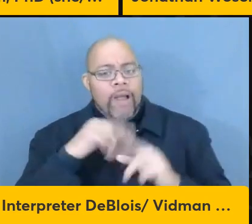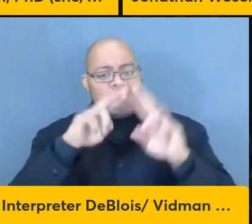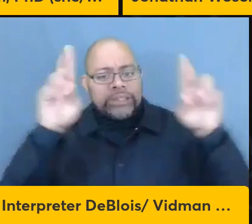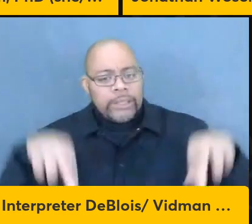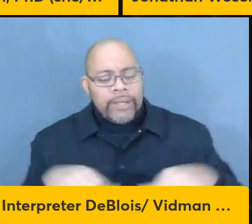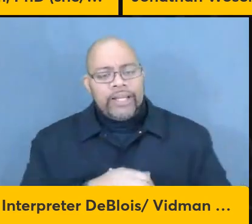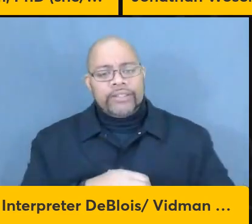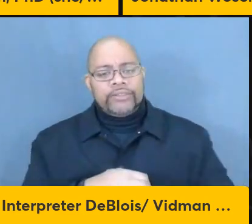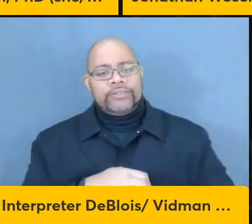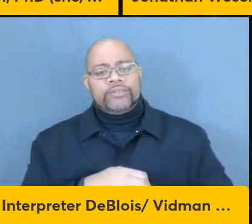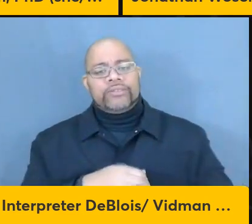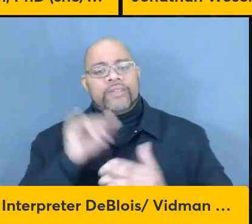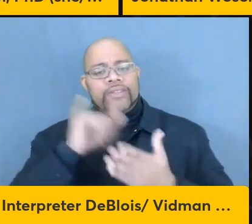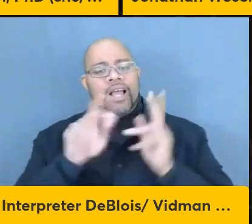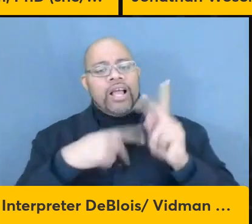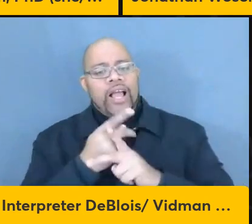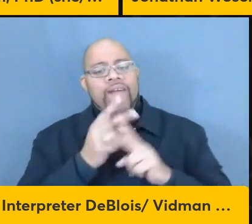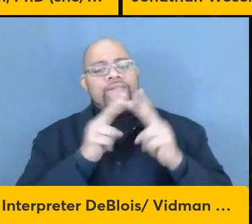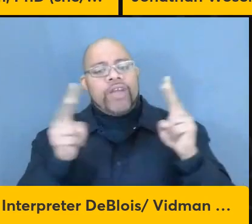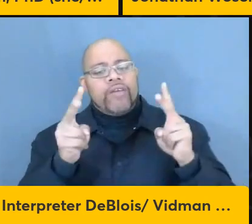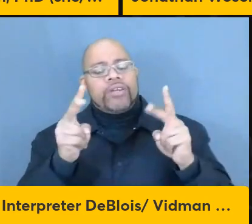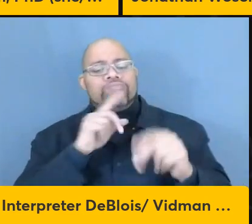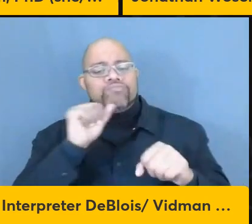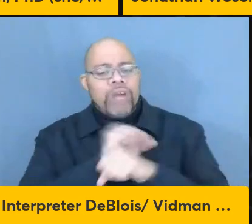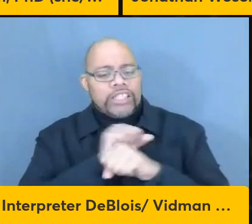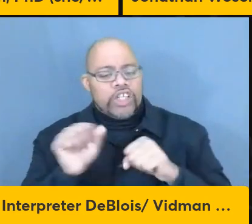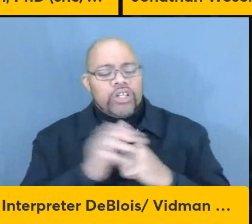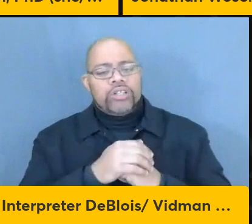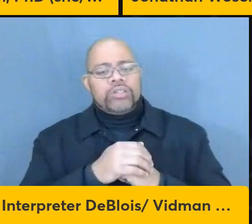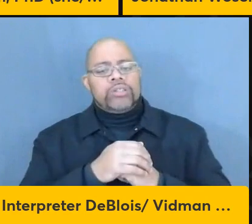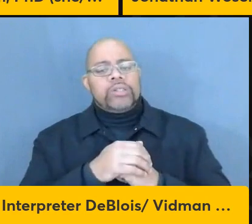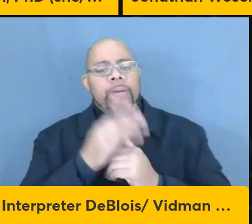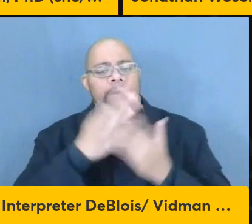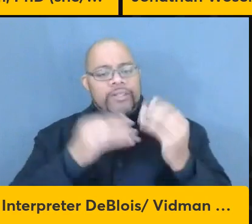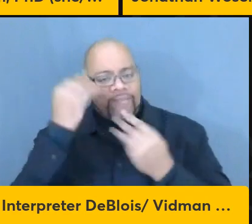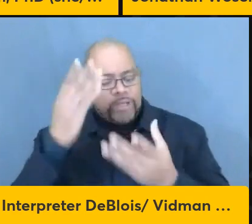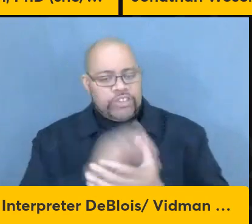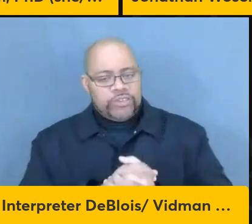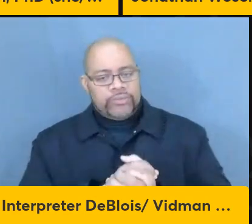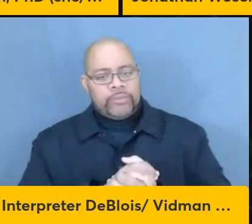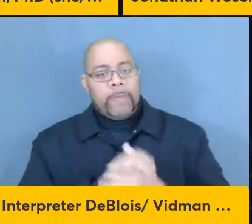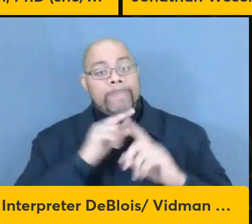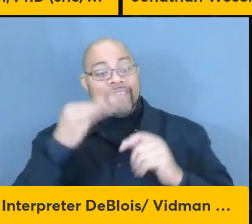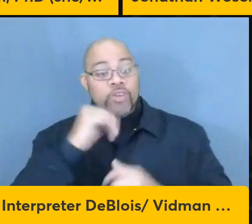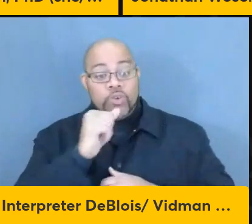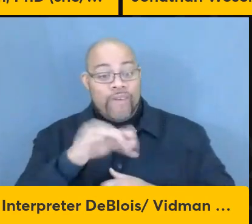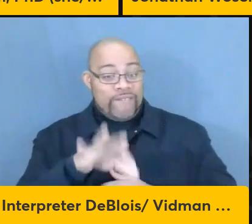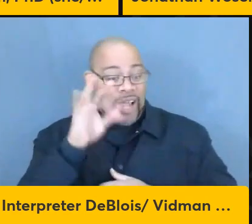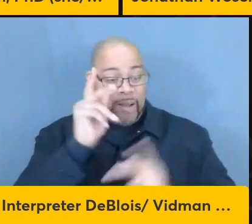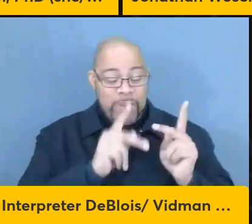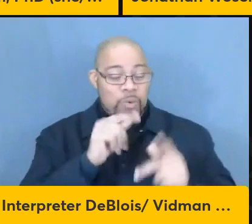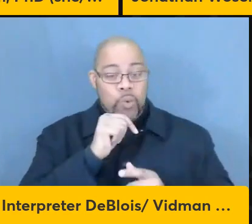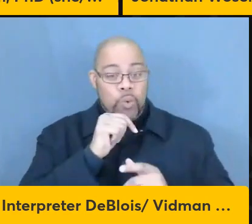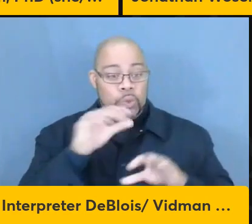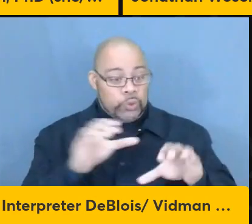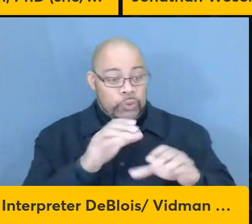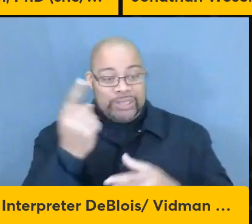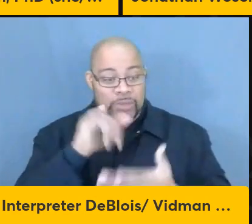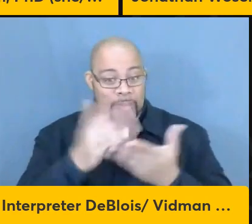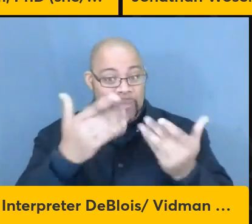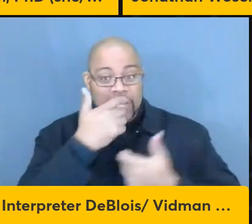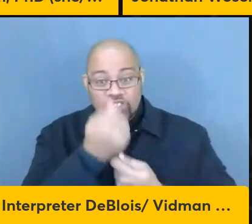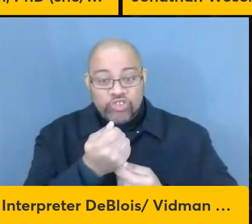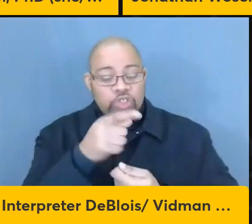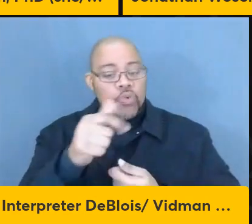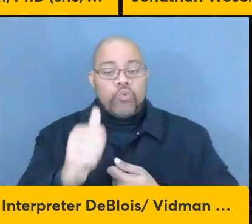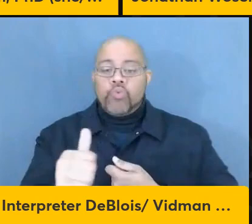resume, those kinds of very practical, pieces of information. But if you don't find people who are doing something you might be interested in,